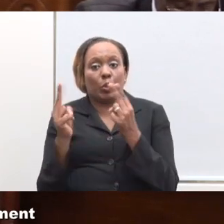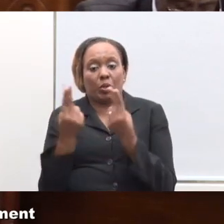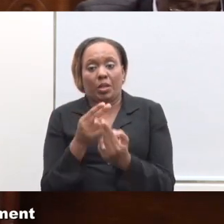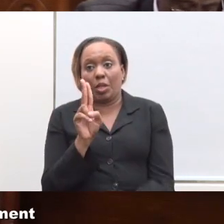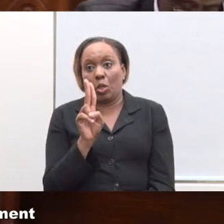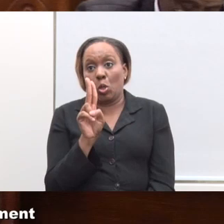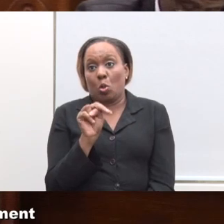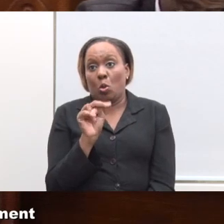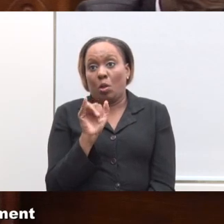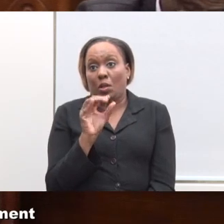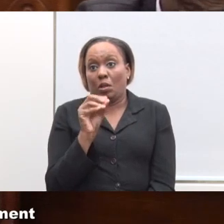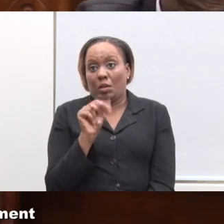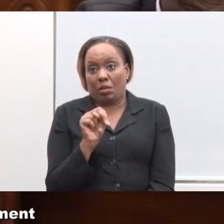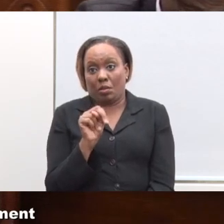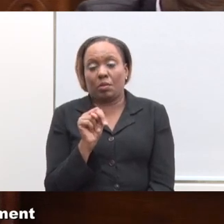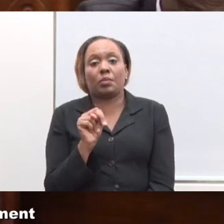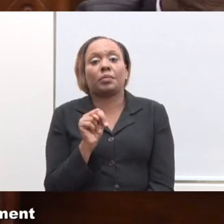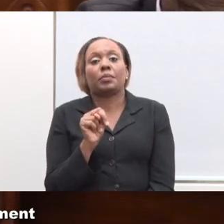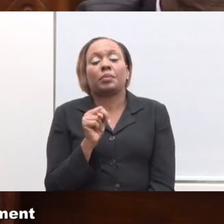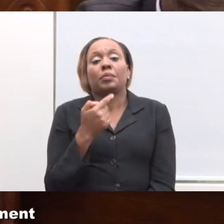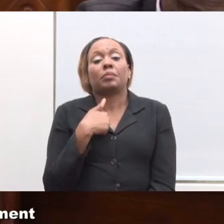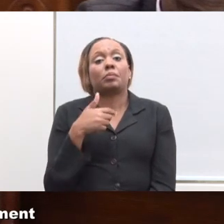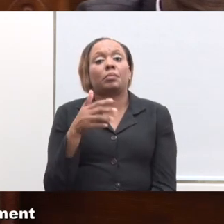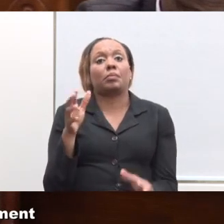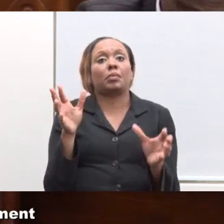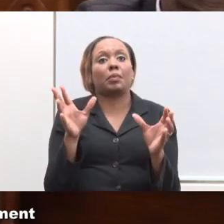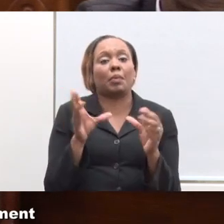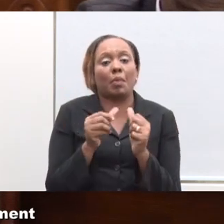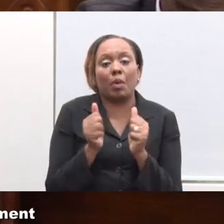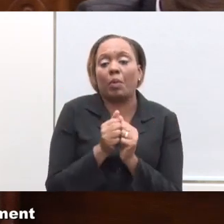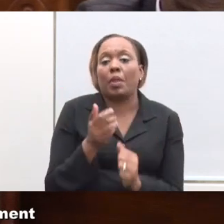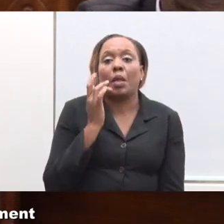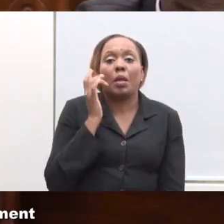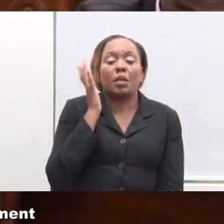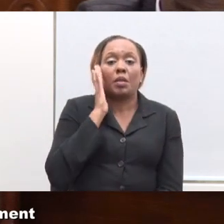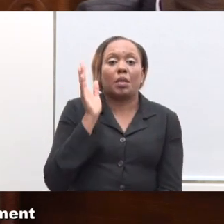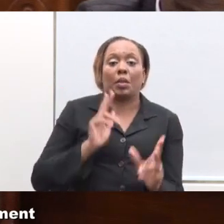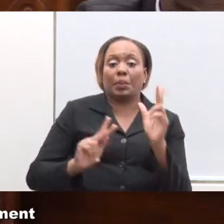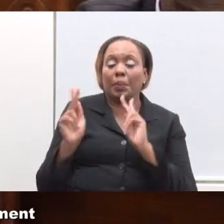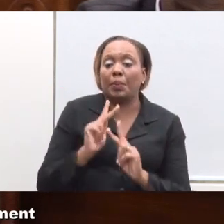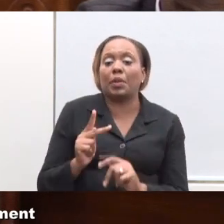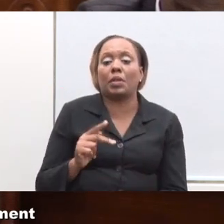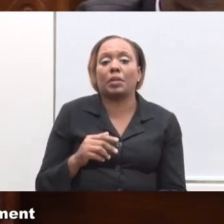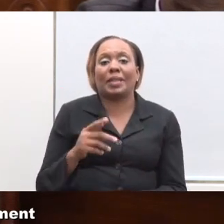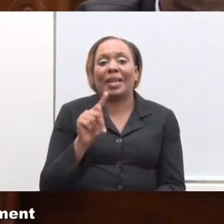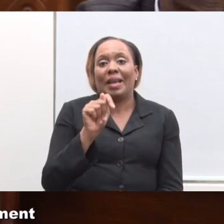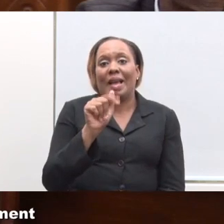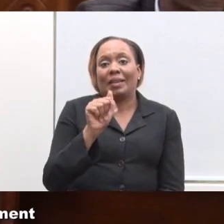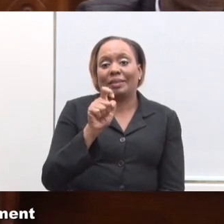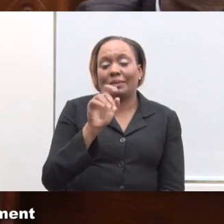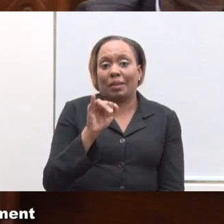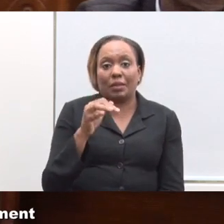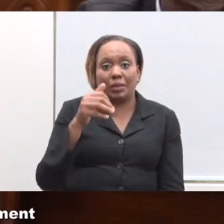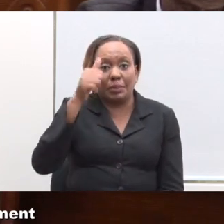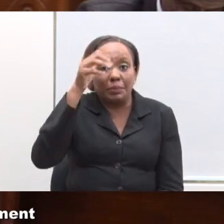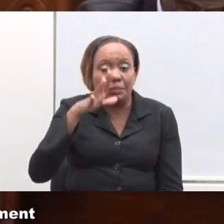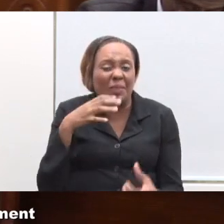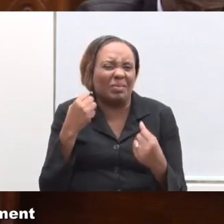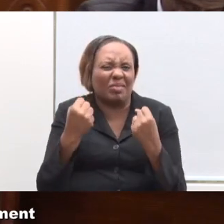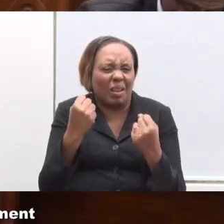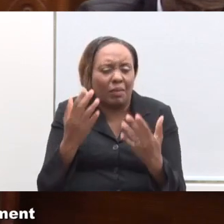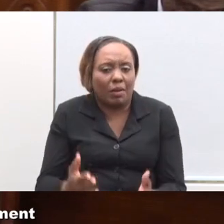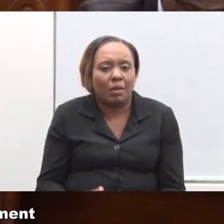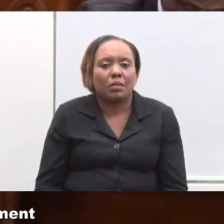I met, Mr. Speaker, from hoteliers to taxi men, from PSV operators